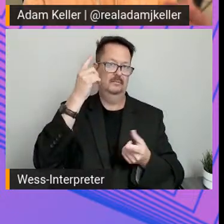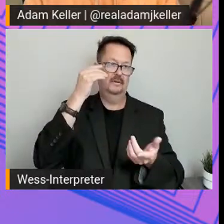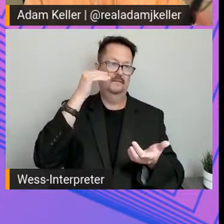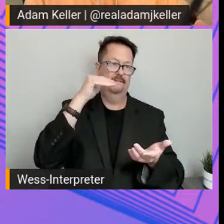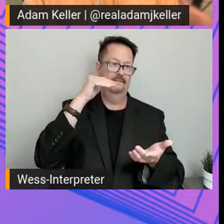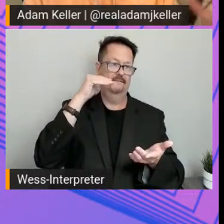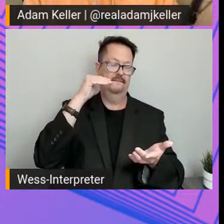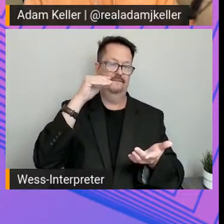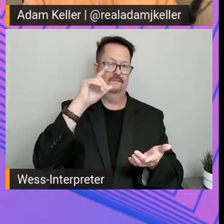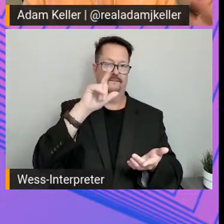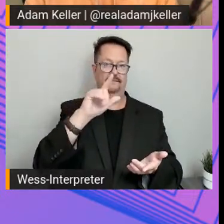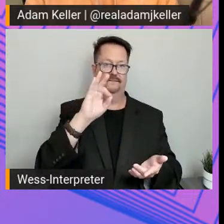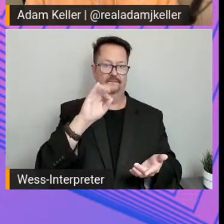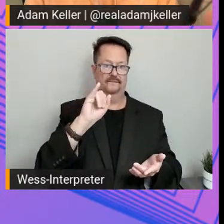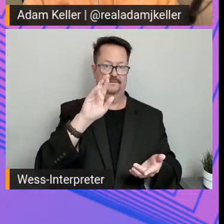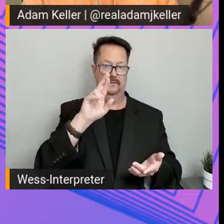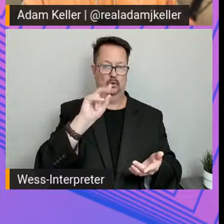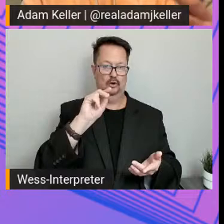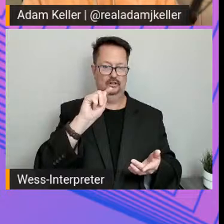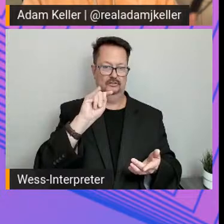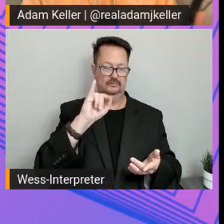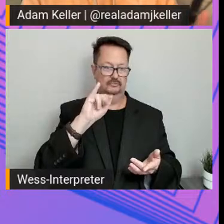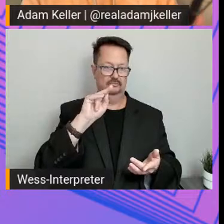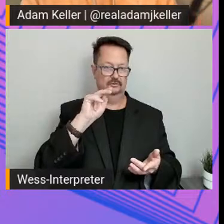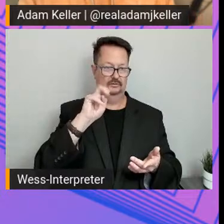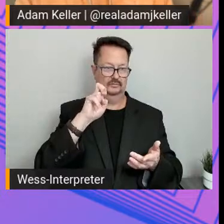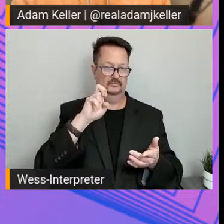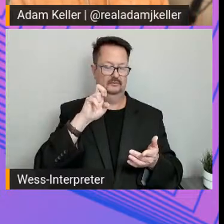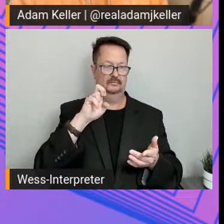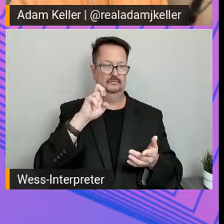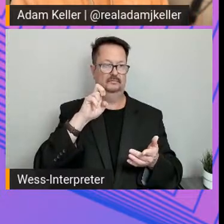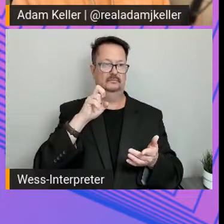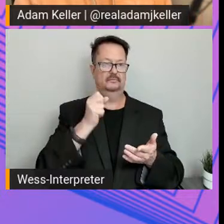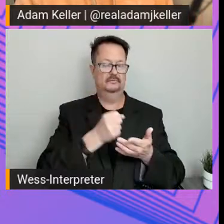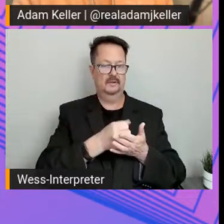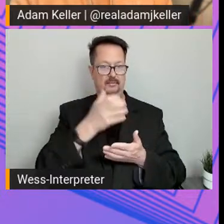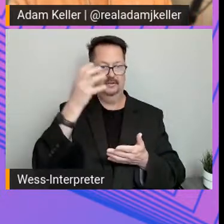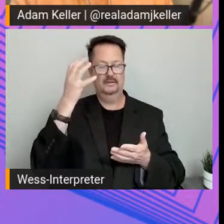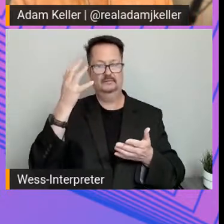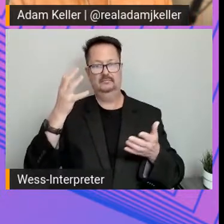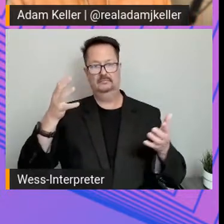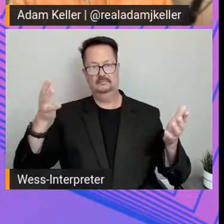So I've kind of seen the cultures between the different environments and so on.